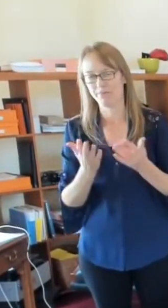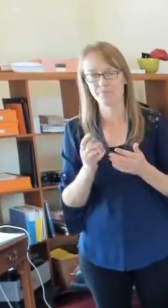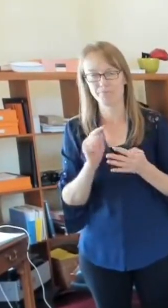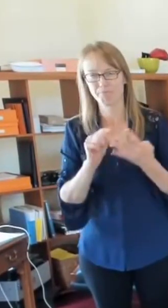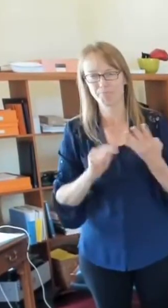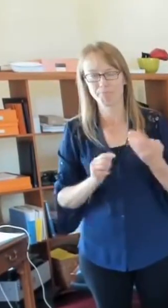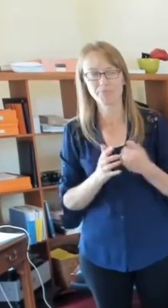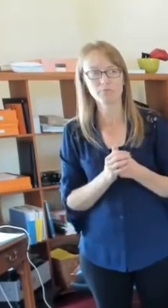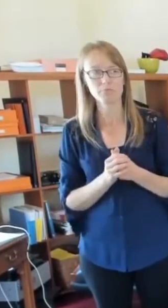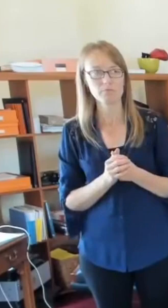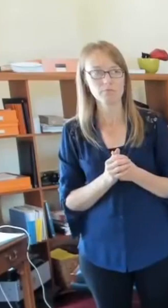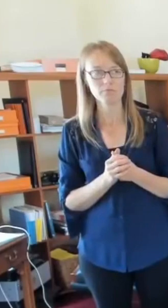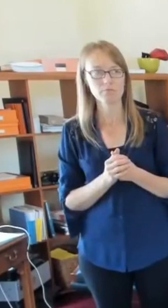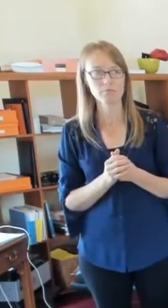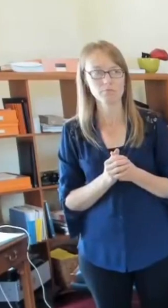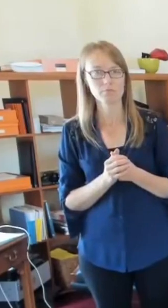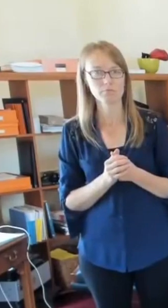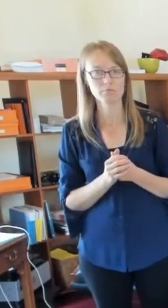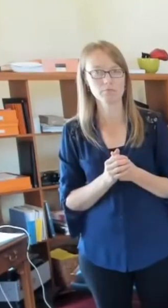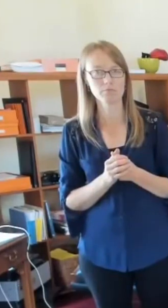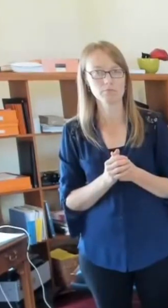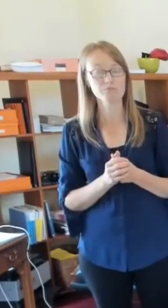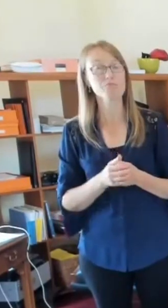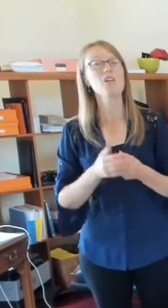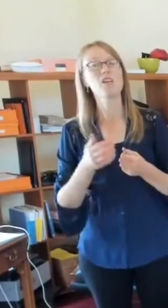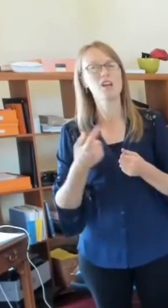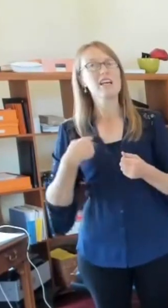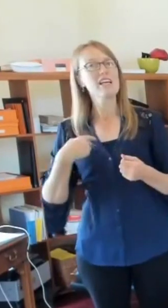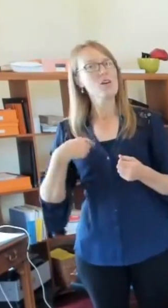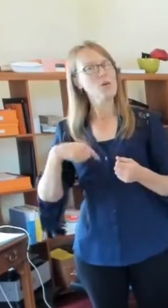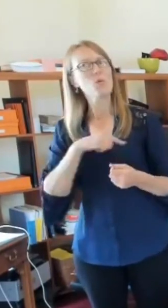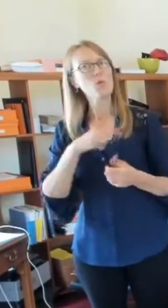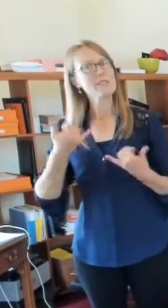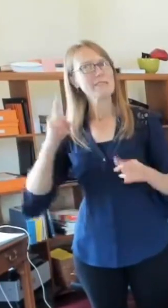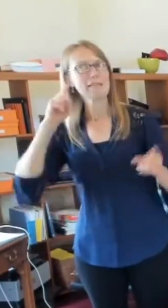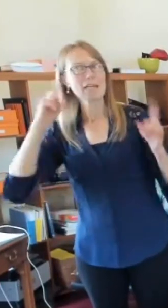of huge crowds celebrating birthdays, weddings, and other gatherings.